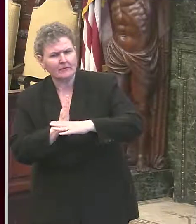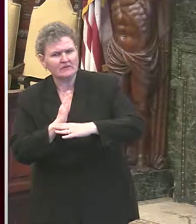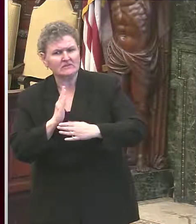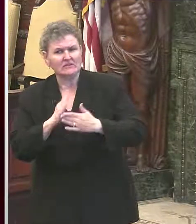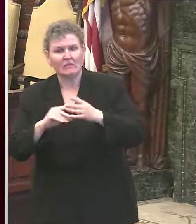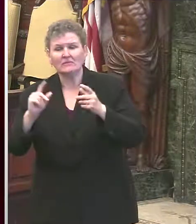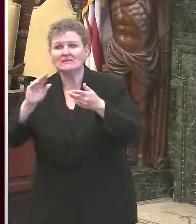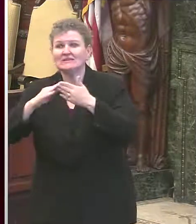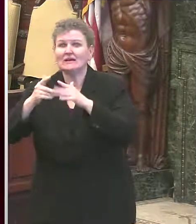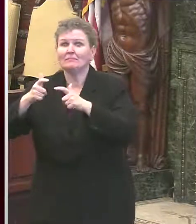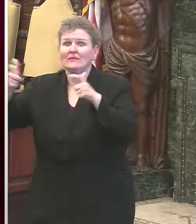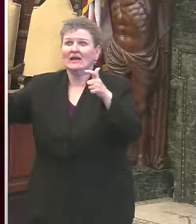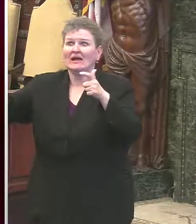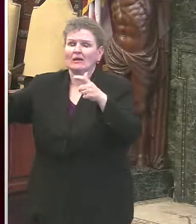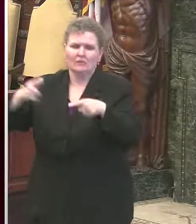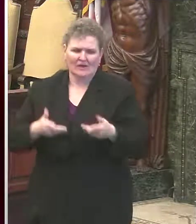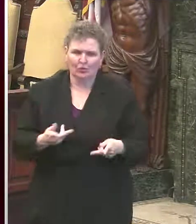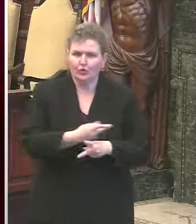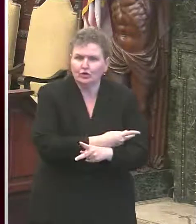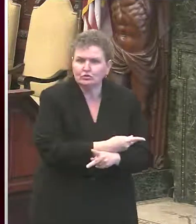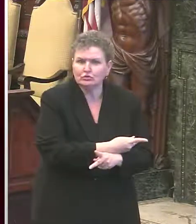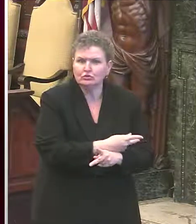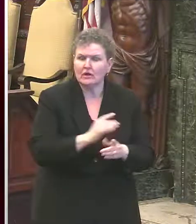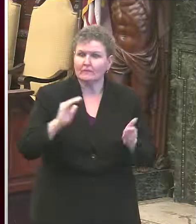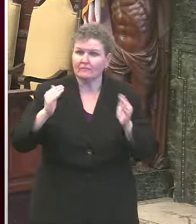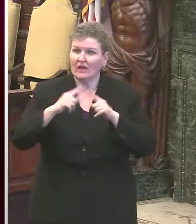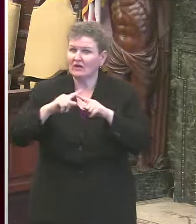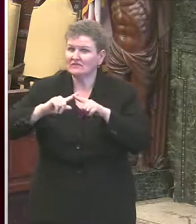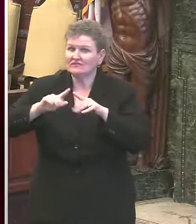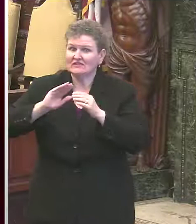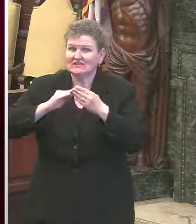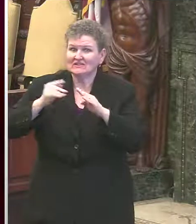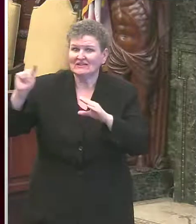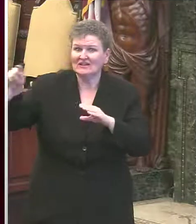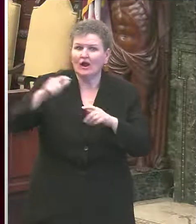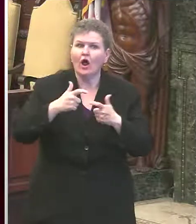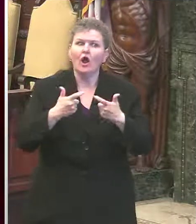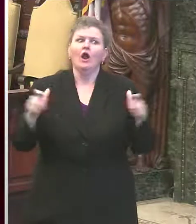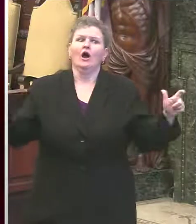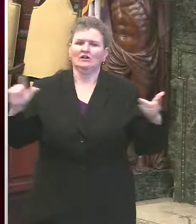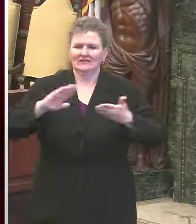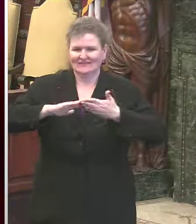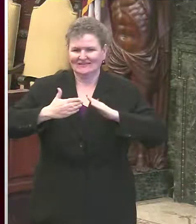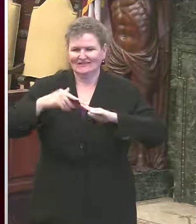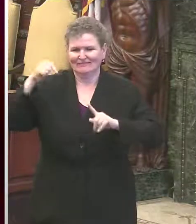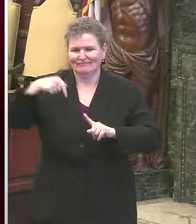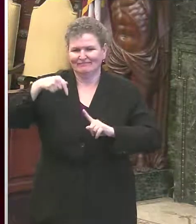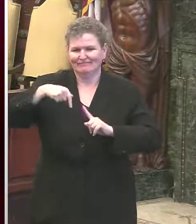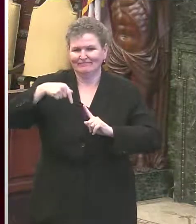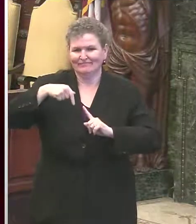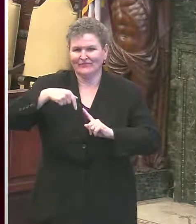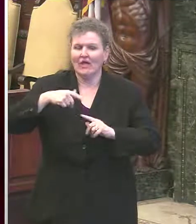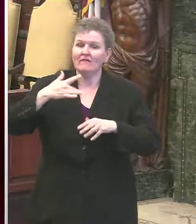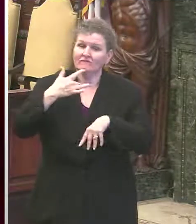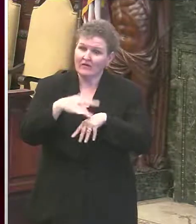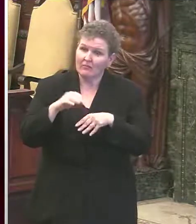Are you measuring all cities or just large US cities? Large cities where we can find information available on the web.